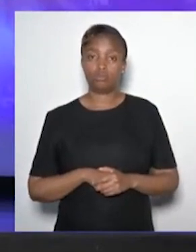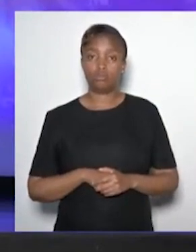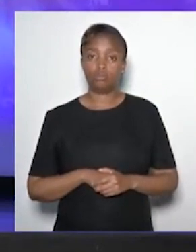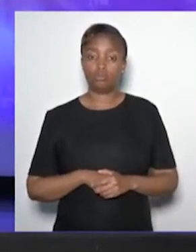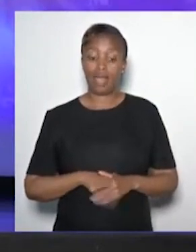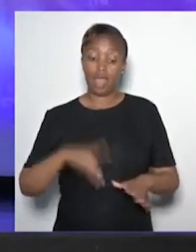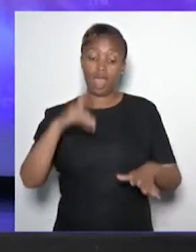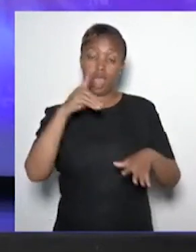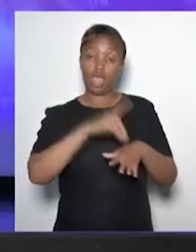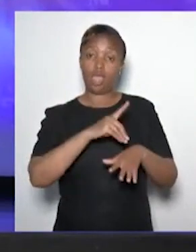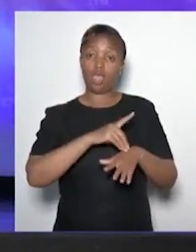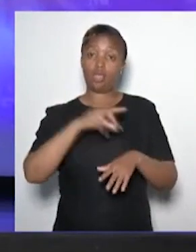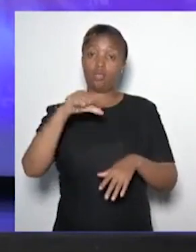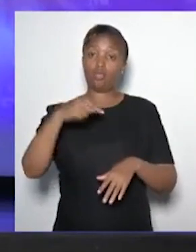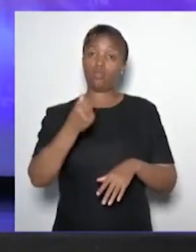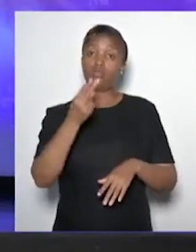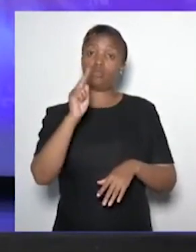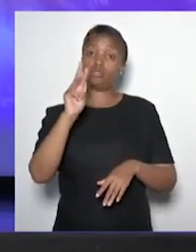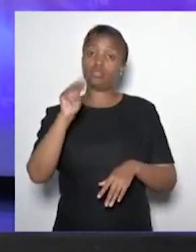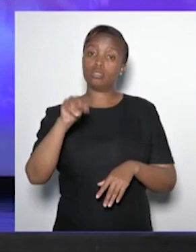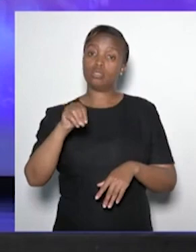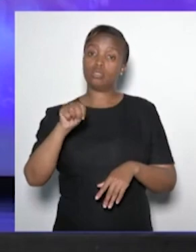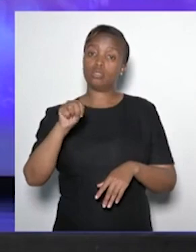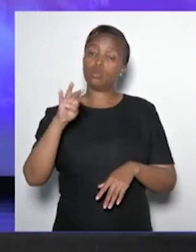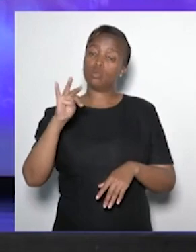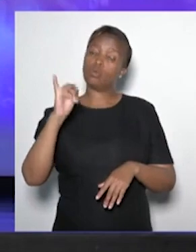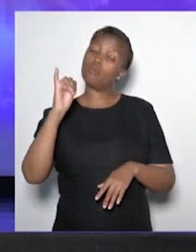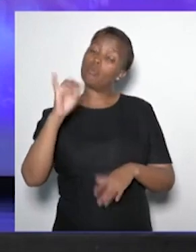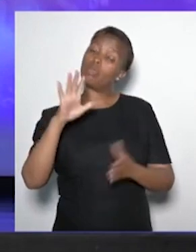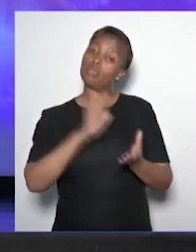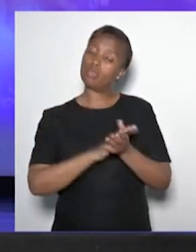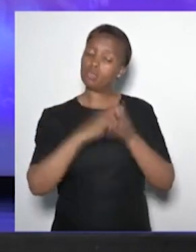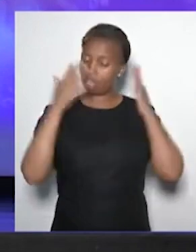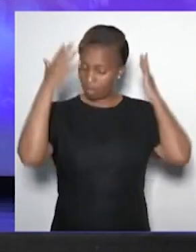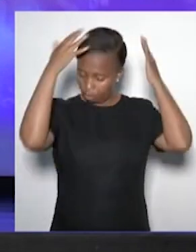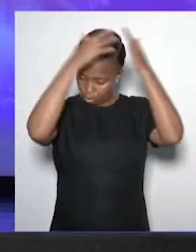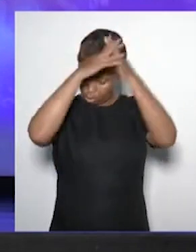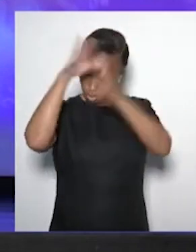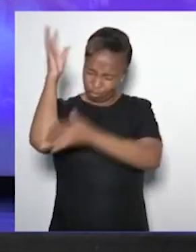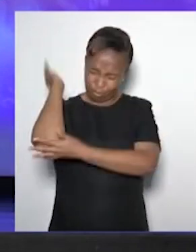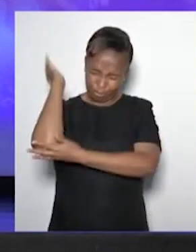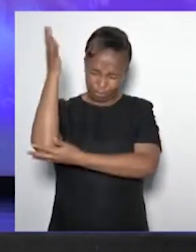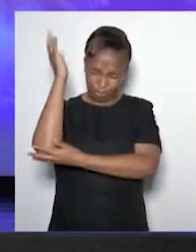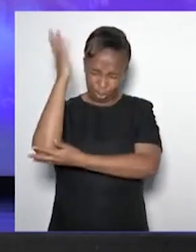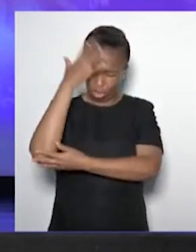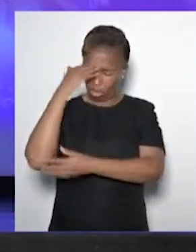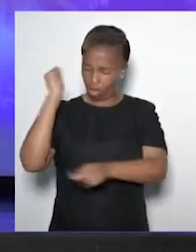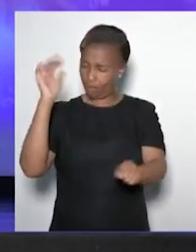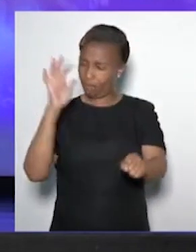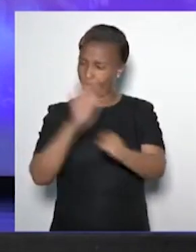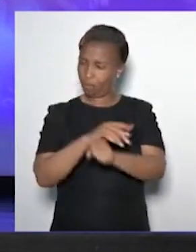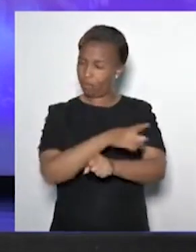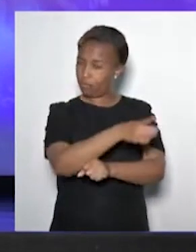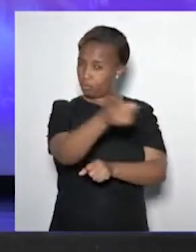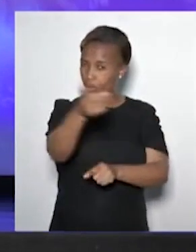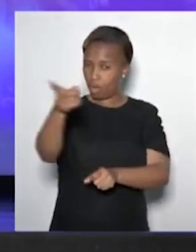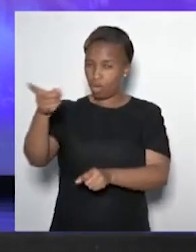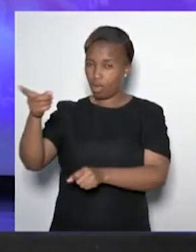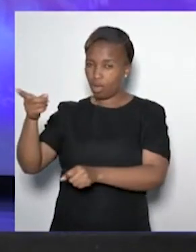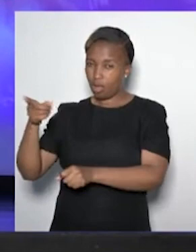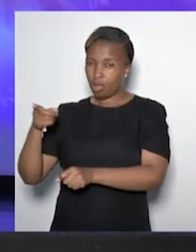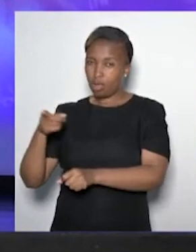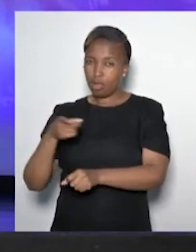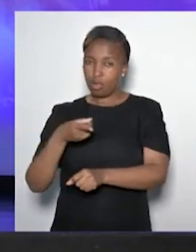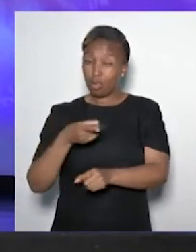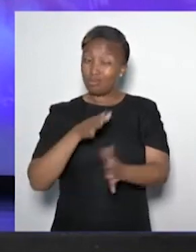Dr. Gumbi and the bishop who ministered so faithfully to us, who